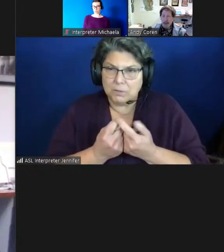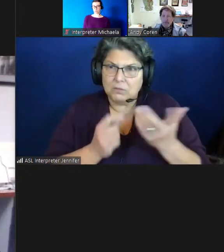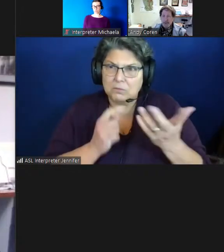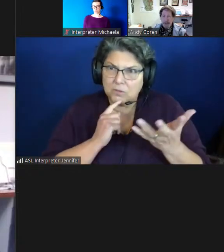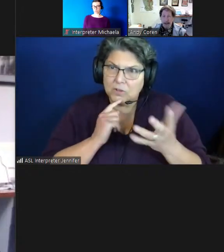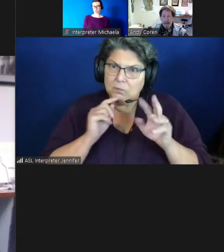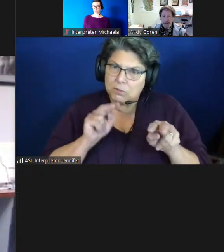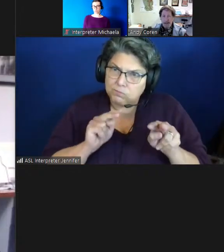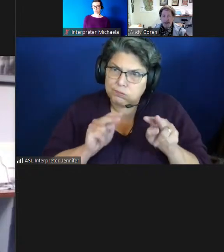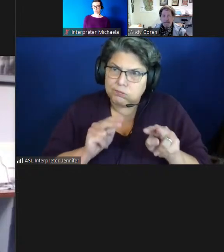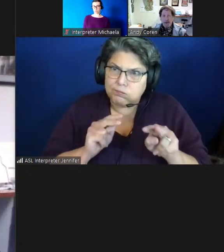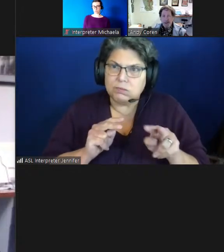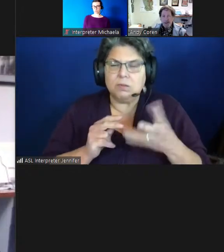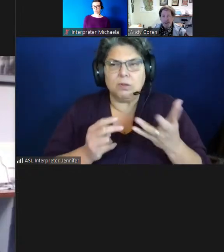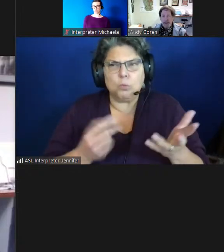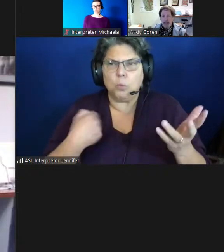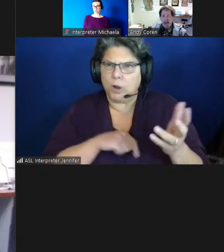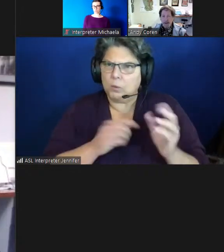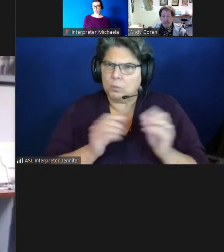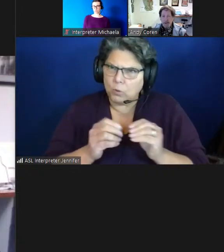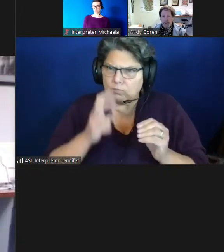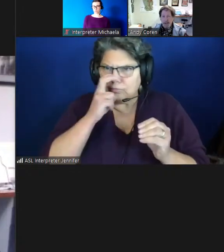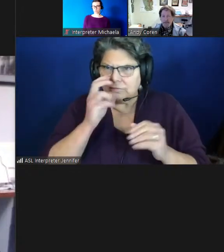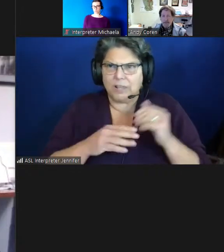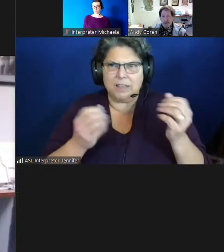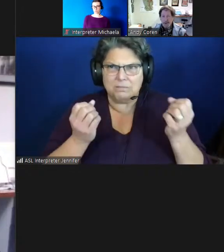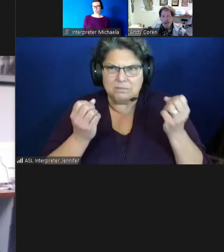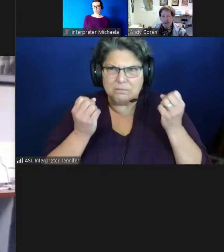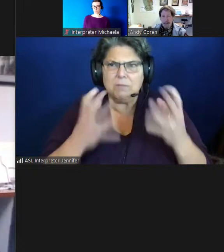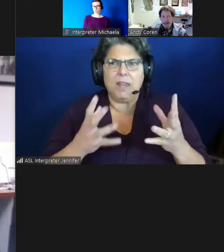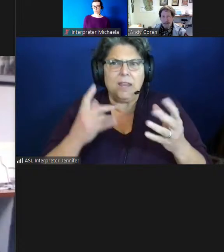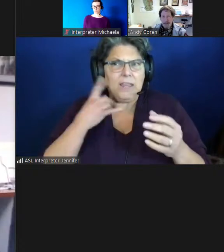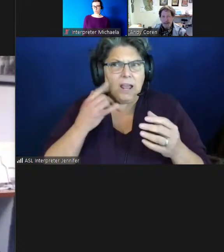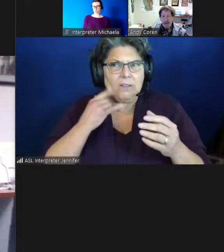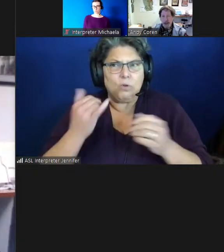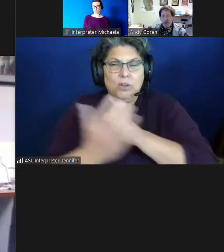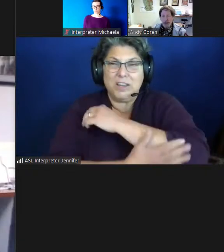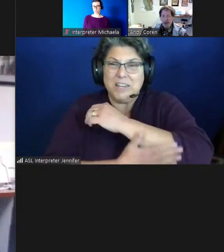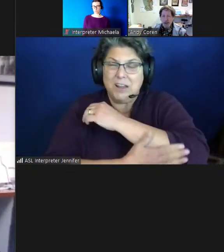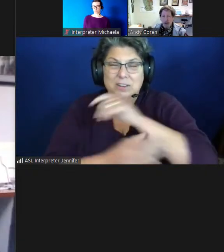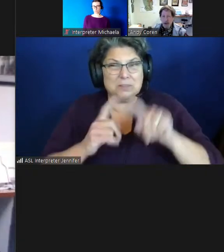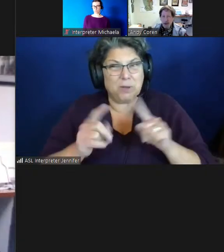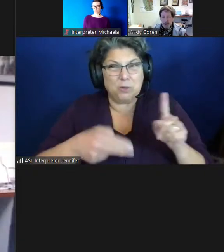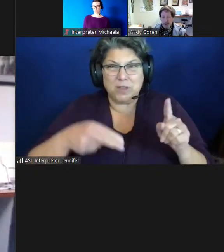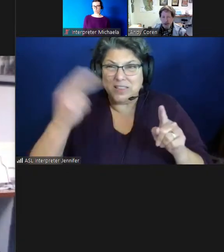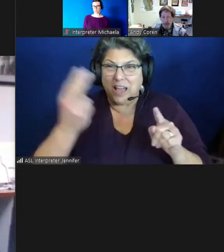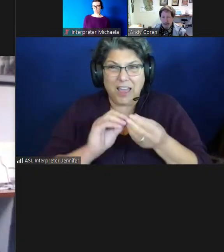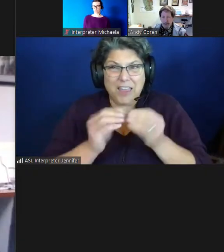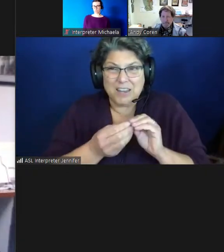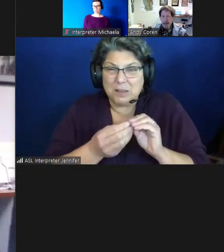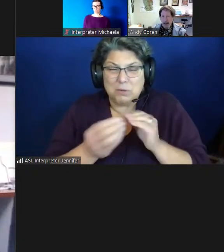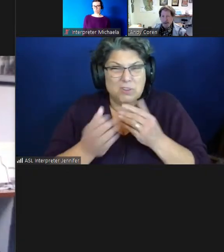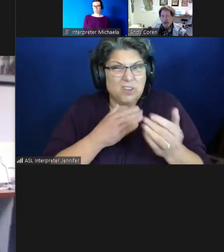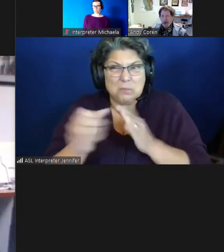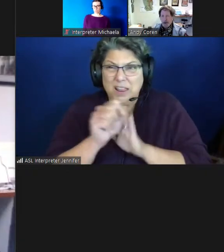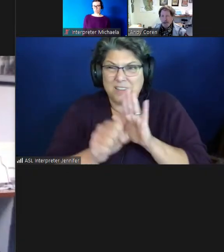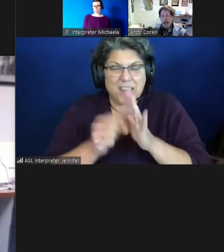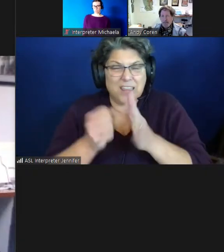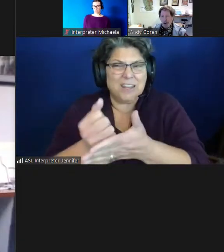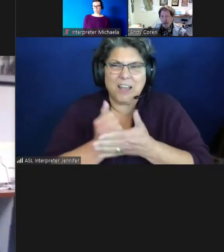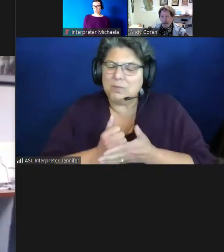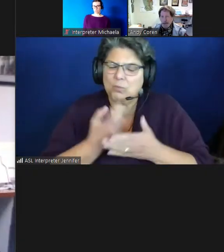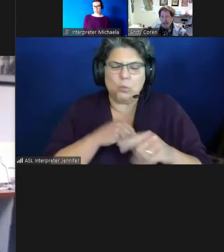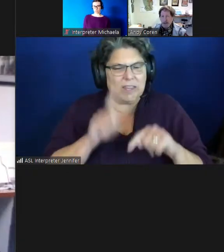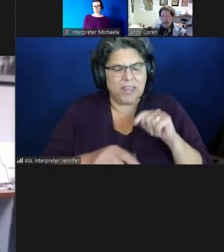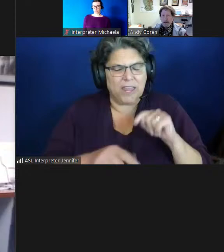other California counties. But with these high numbers, even with state assistance, we can no longer do that. Our orders